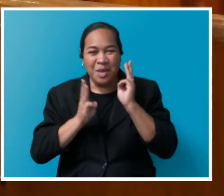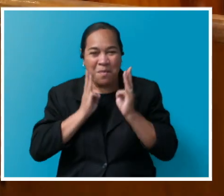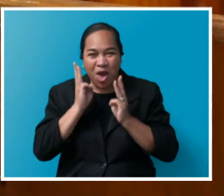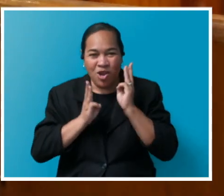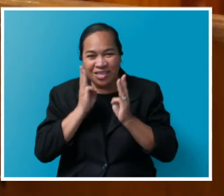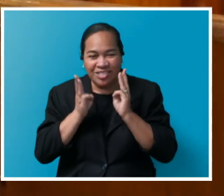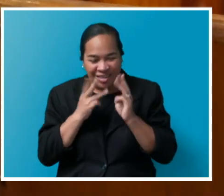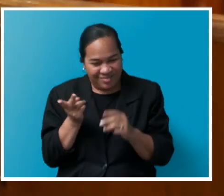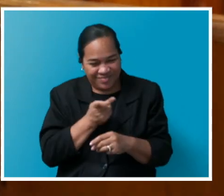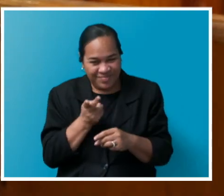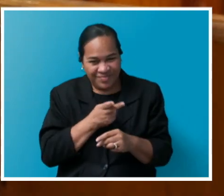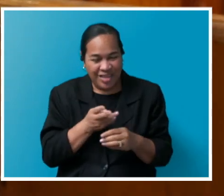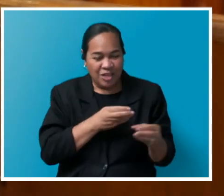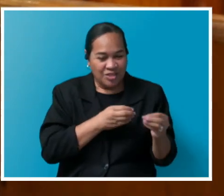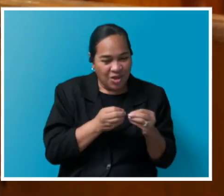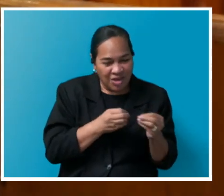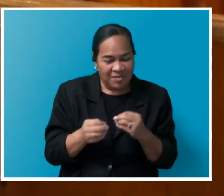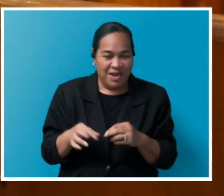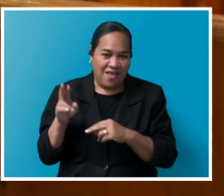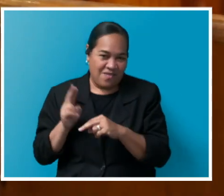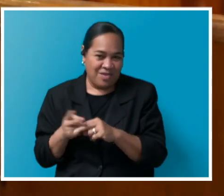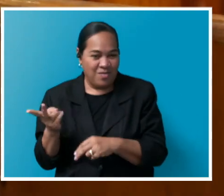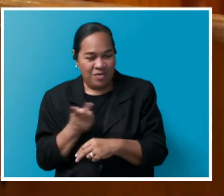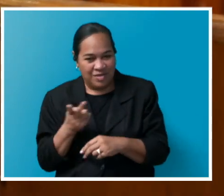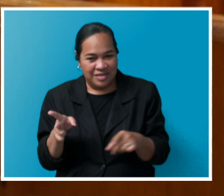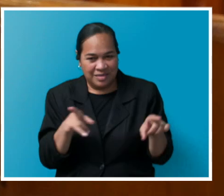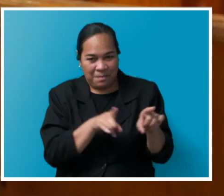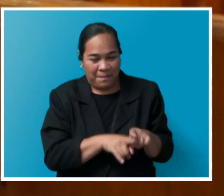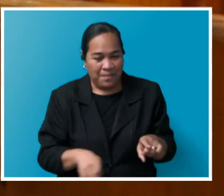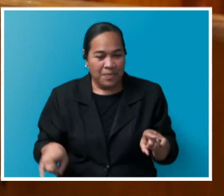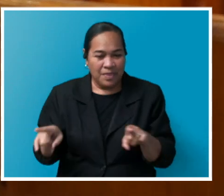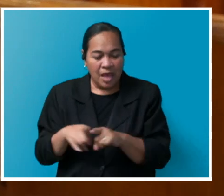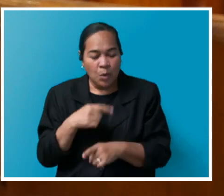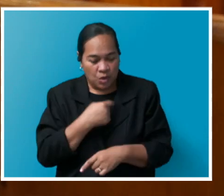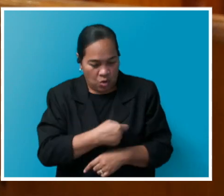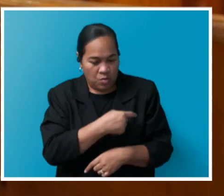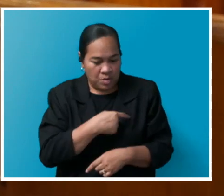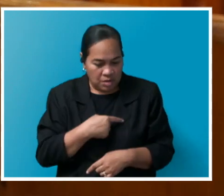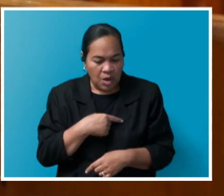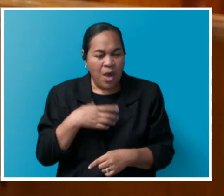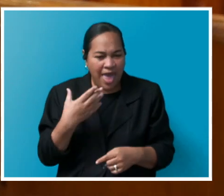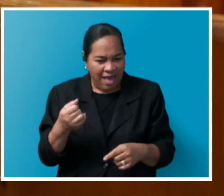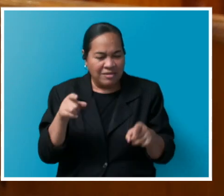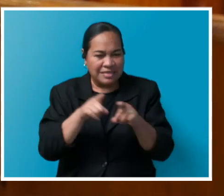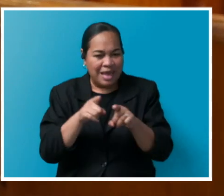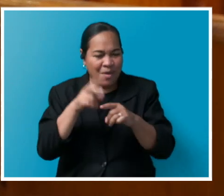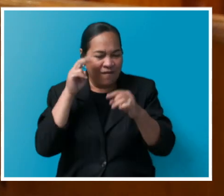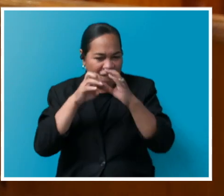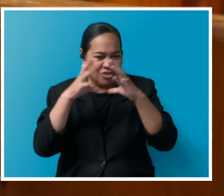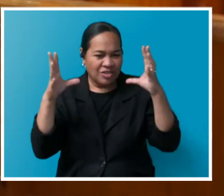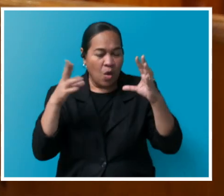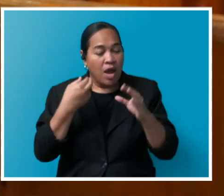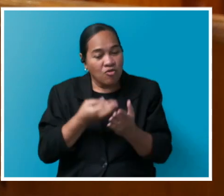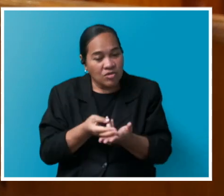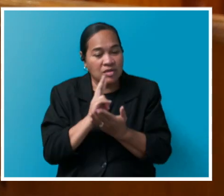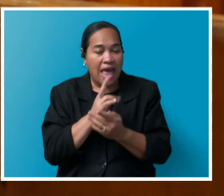heritage, our mutual respect, and a commitment to advance our shared vision for a resilient and